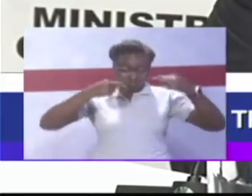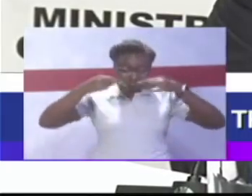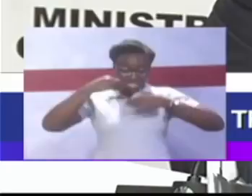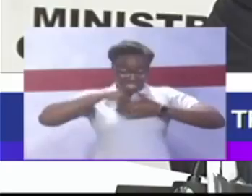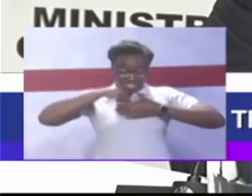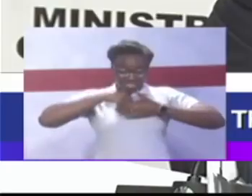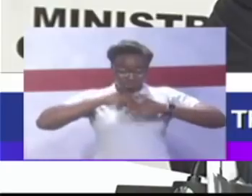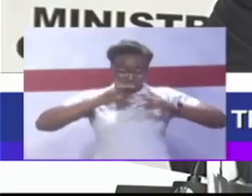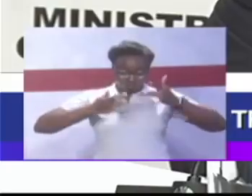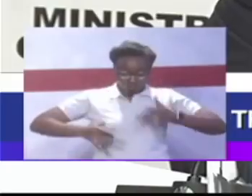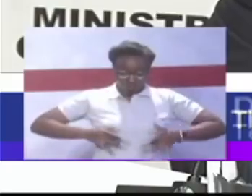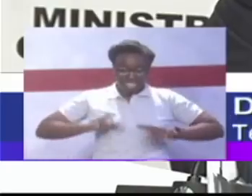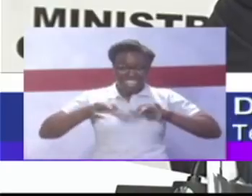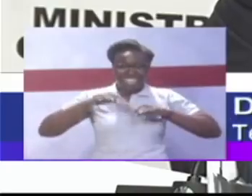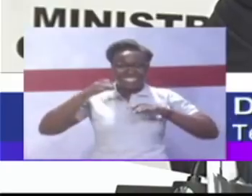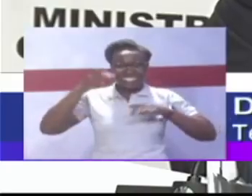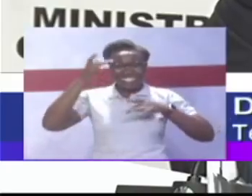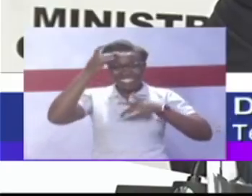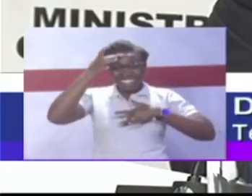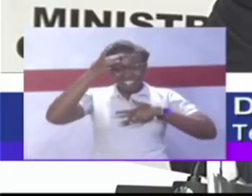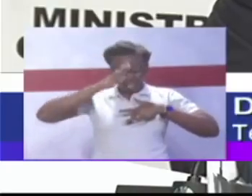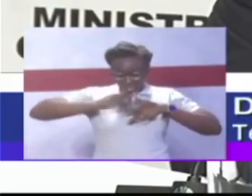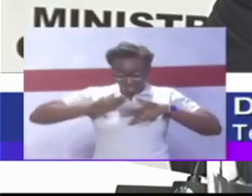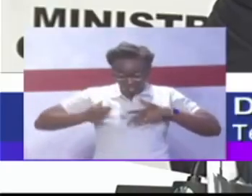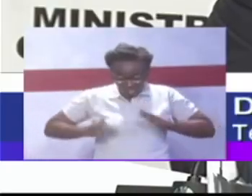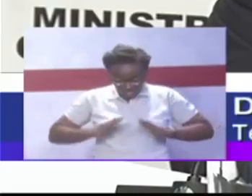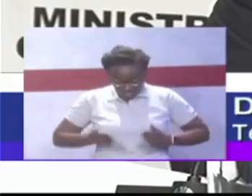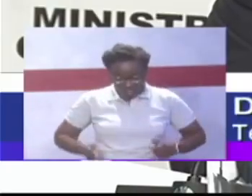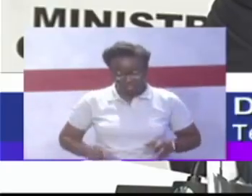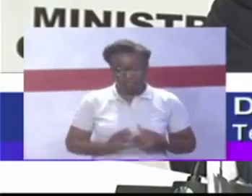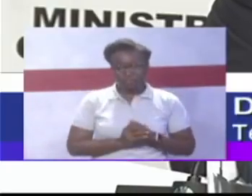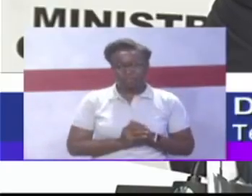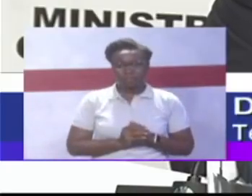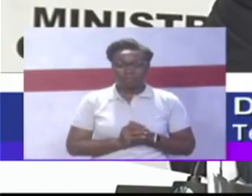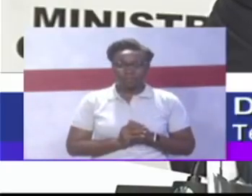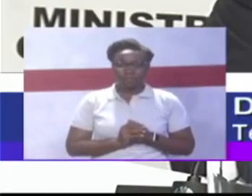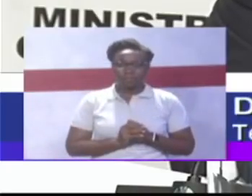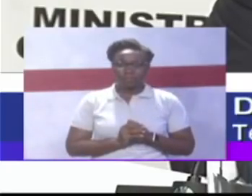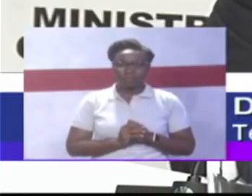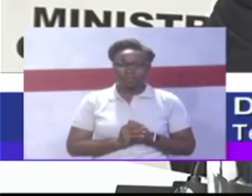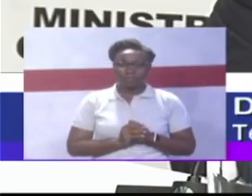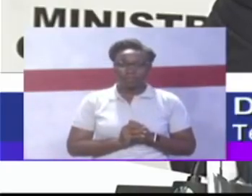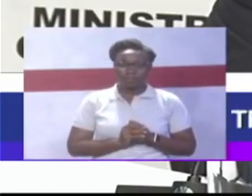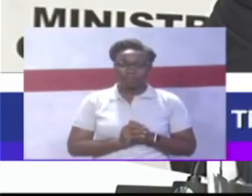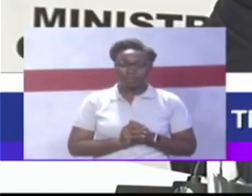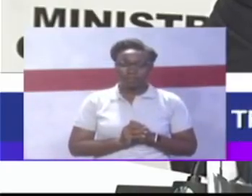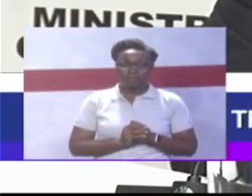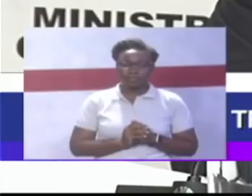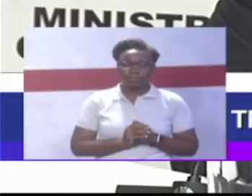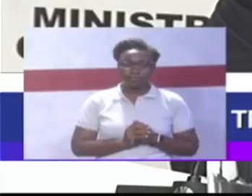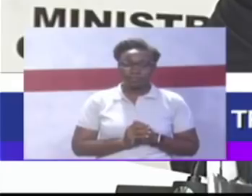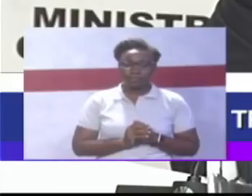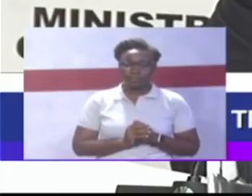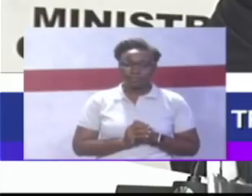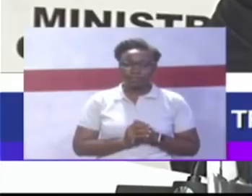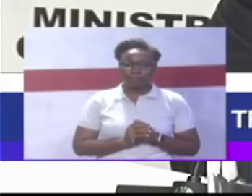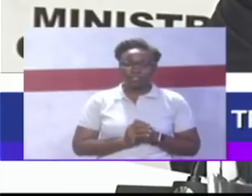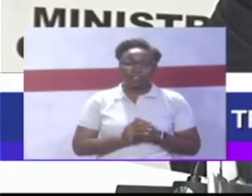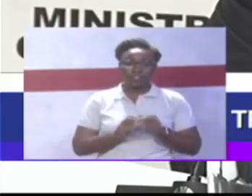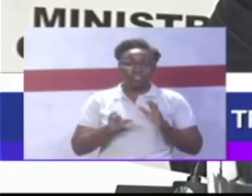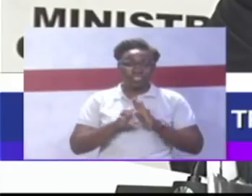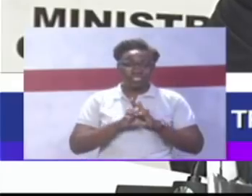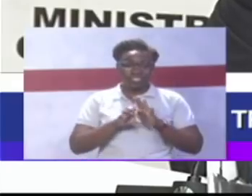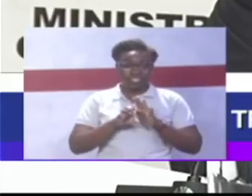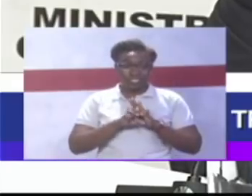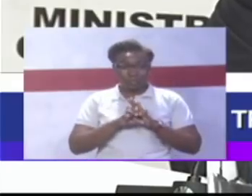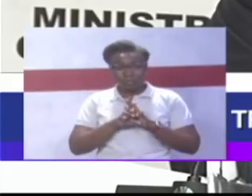So, as Mr. Teixeira pointed out, that he has since been made aware of different organ systems that